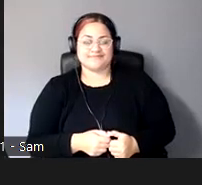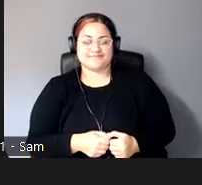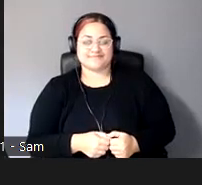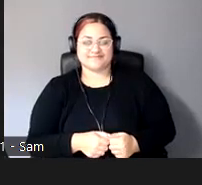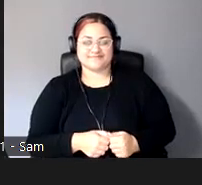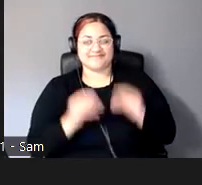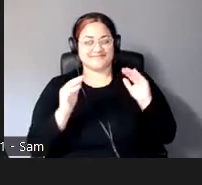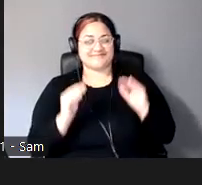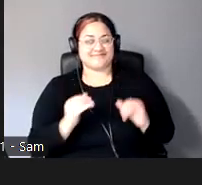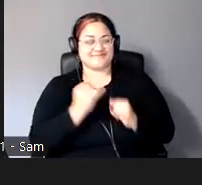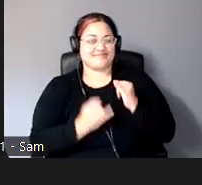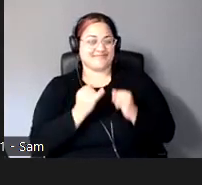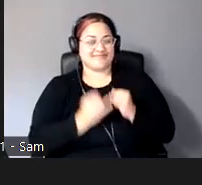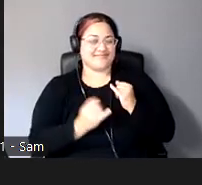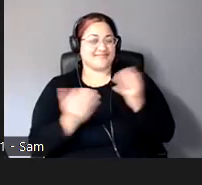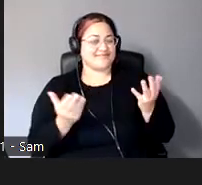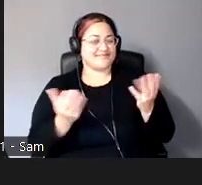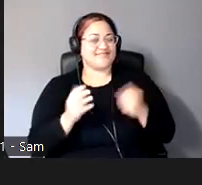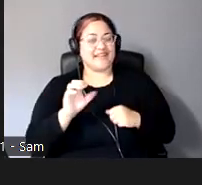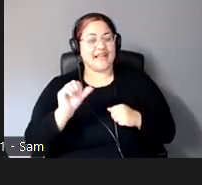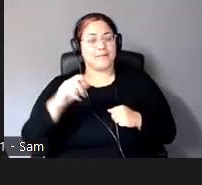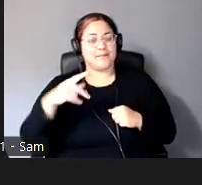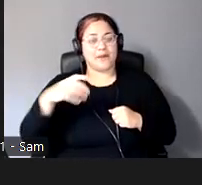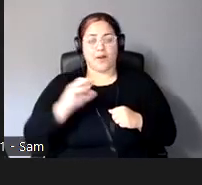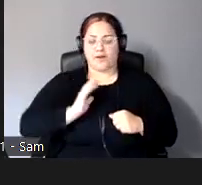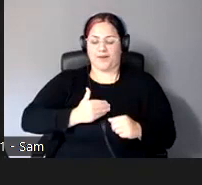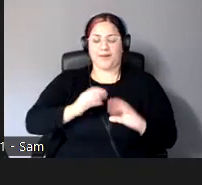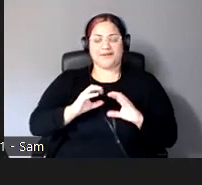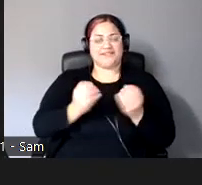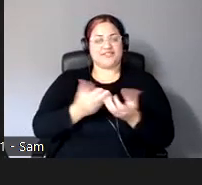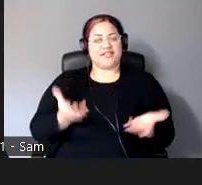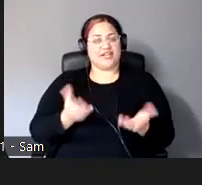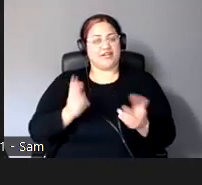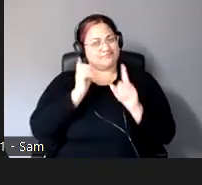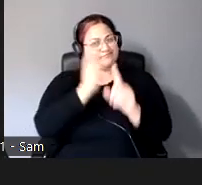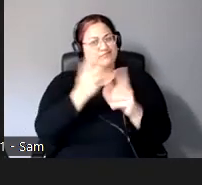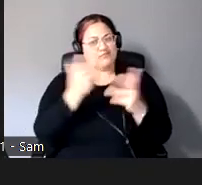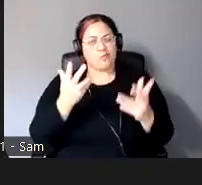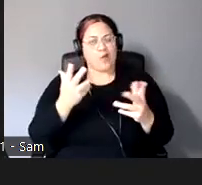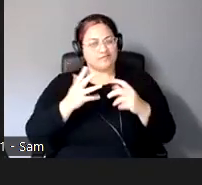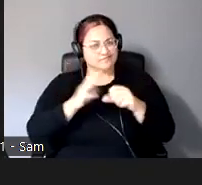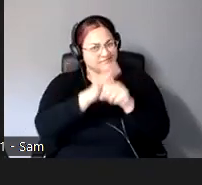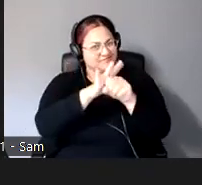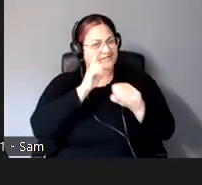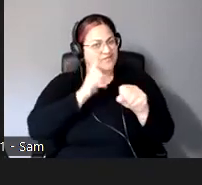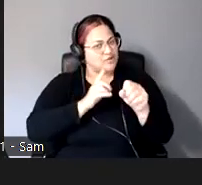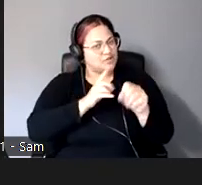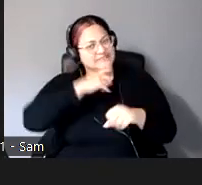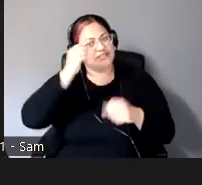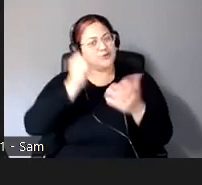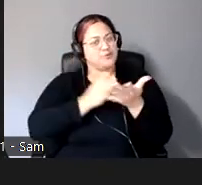And lastly, EAPO strives to uphold the rights of older adults, including diverse